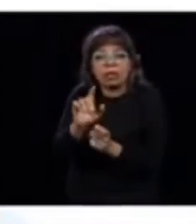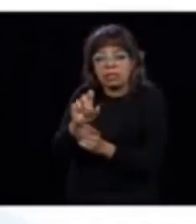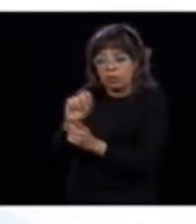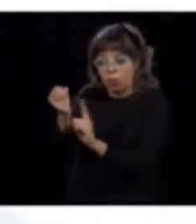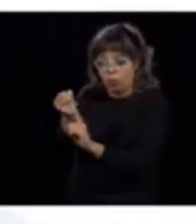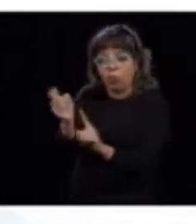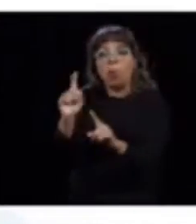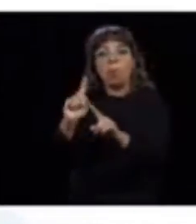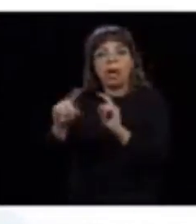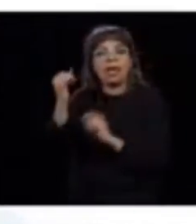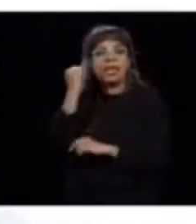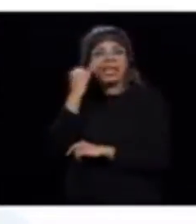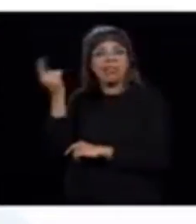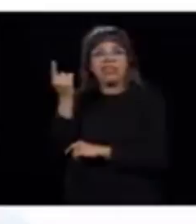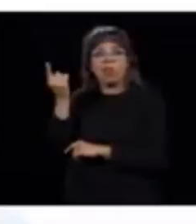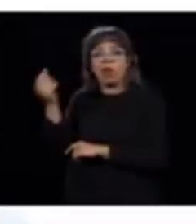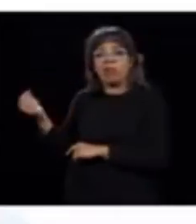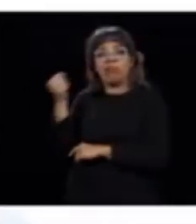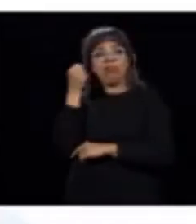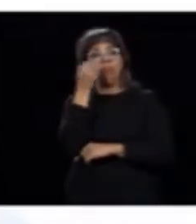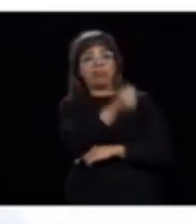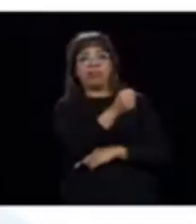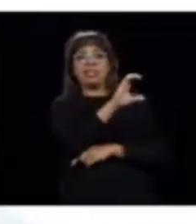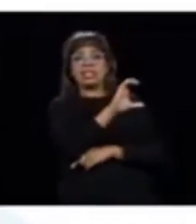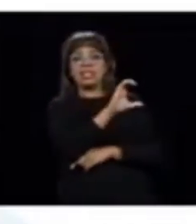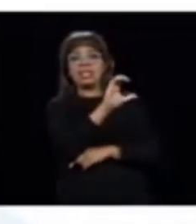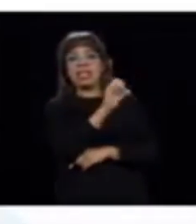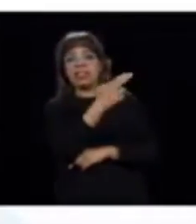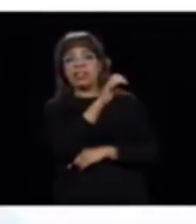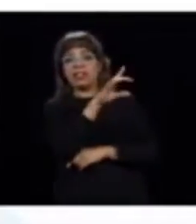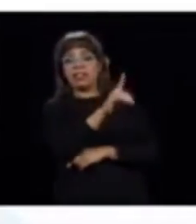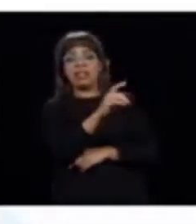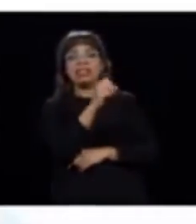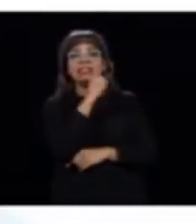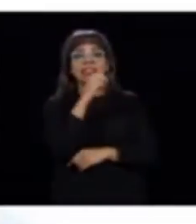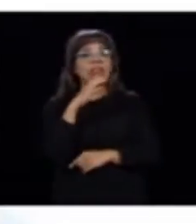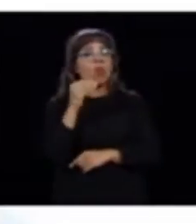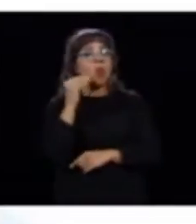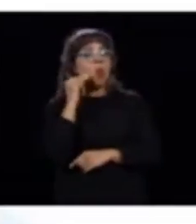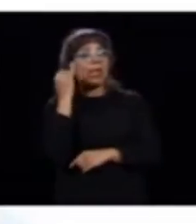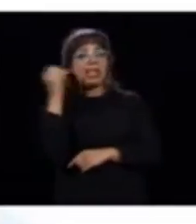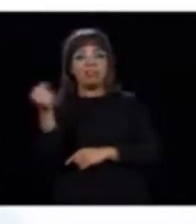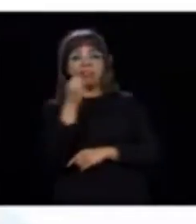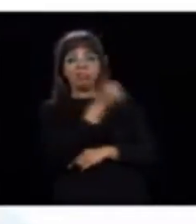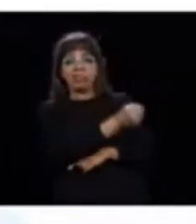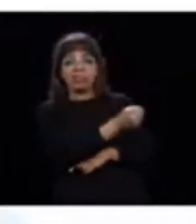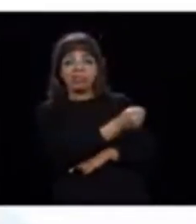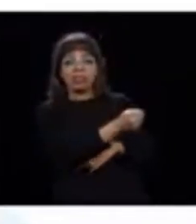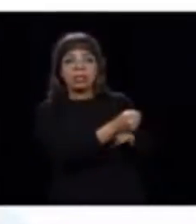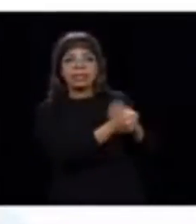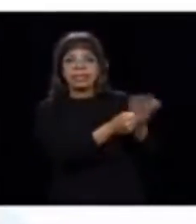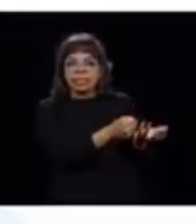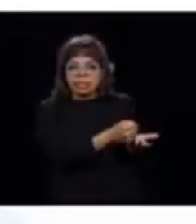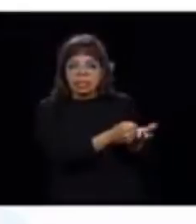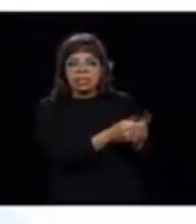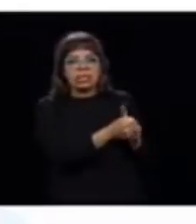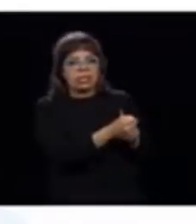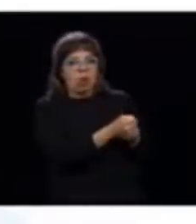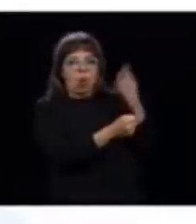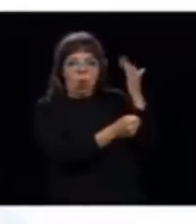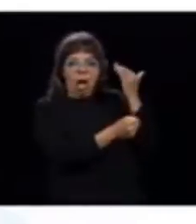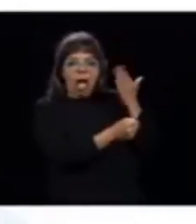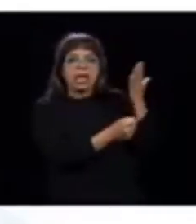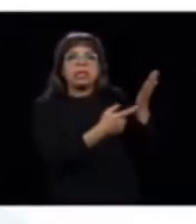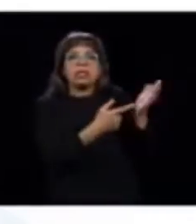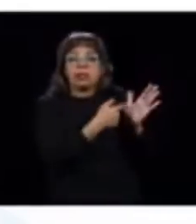some help from doctors, nurses. So I don't know if they have some at home, but I would have to